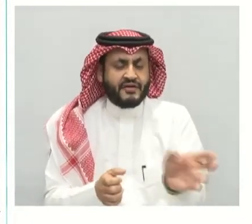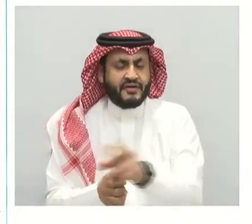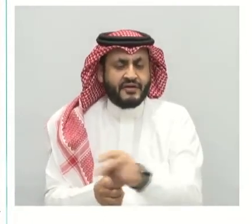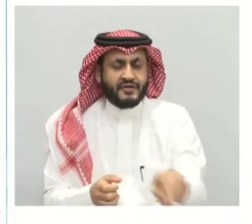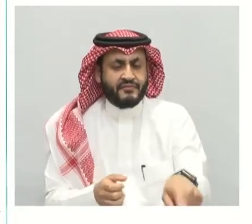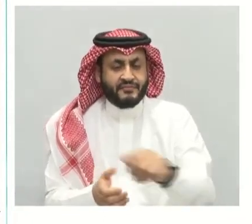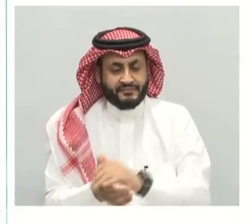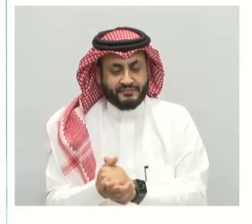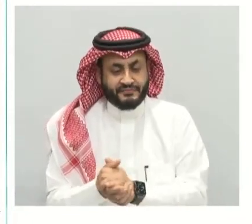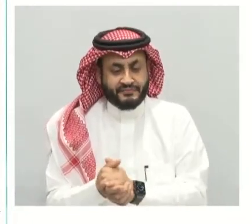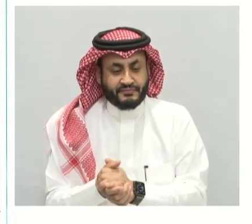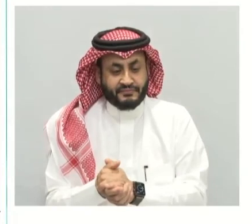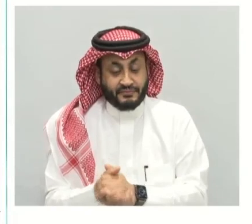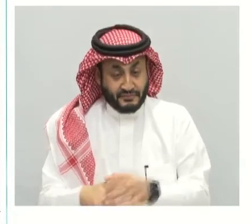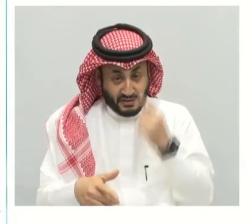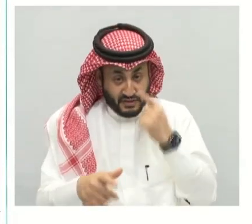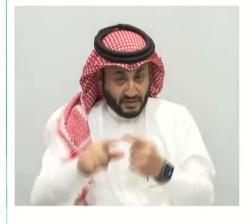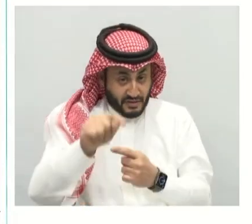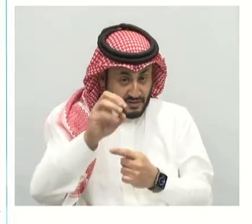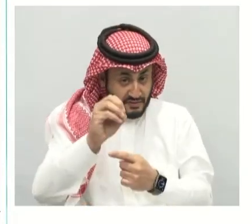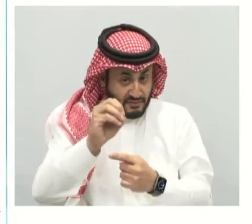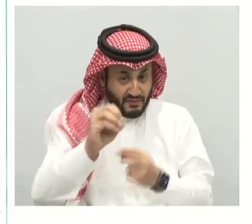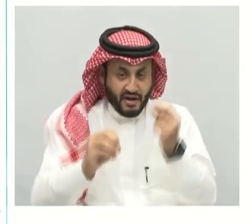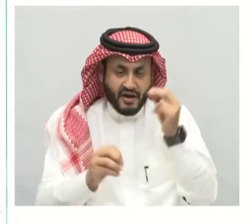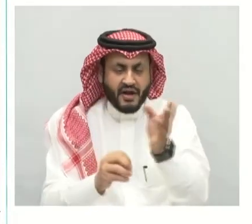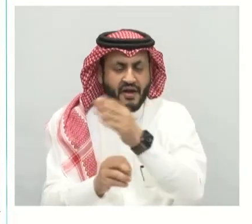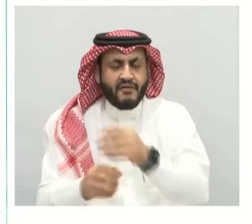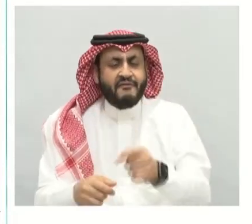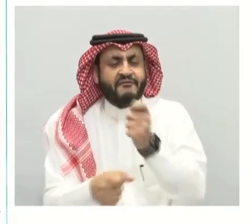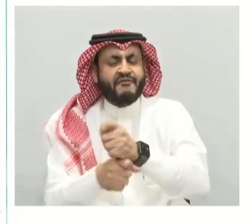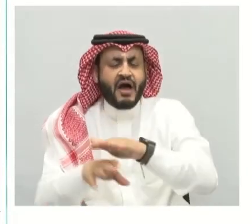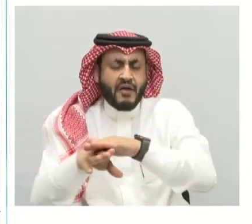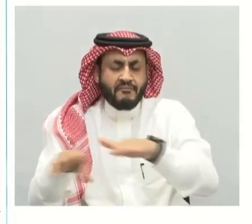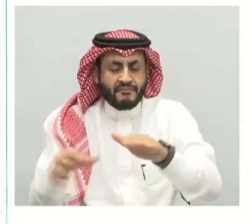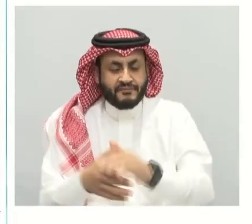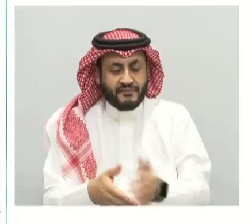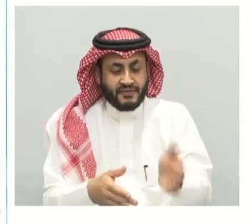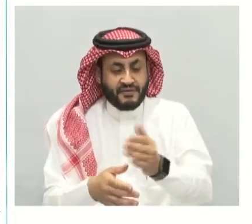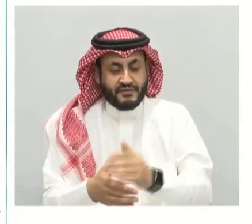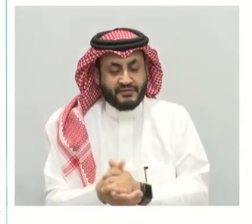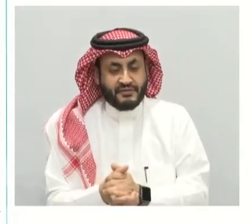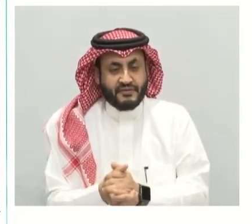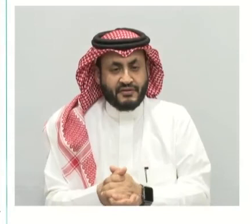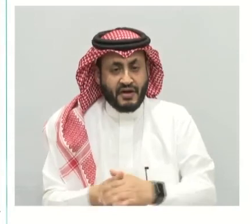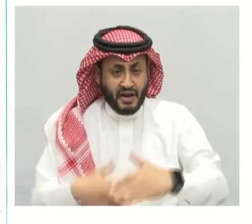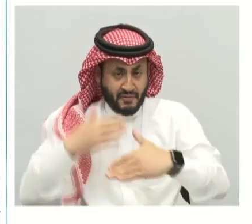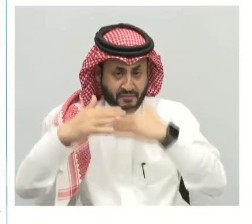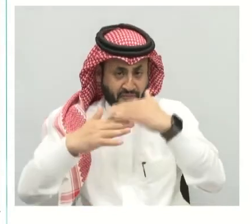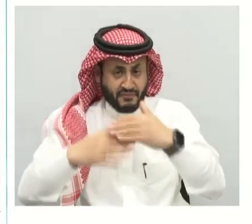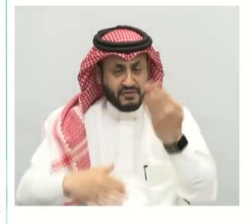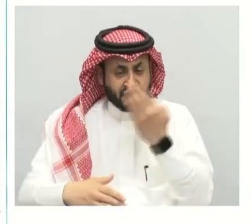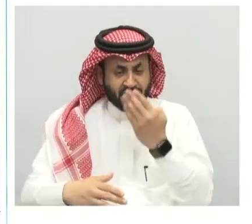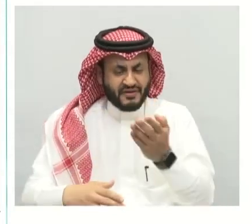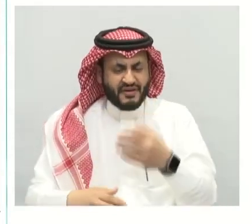For example, I would like to play. I prefer to study. I hate to wait.